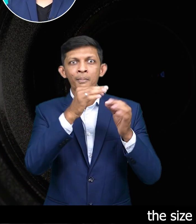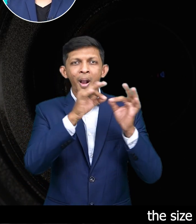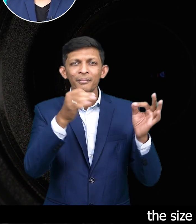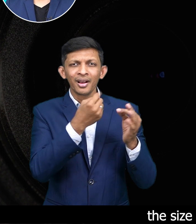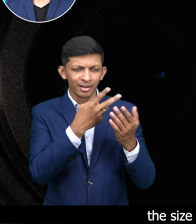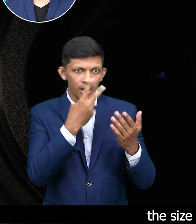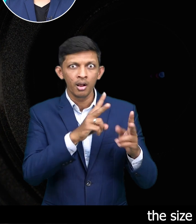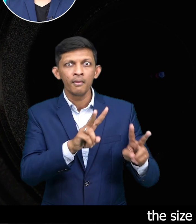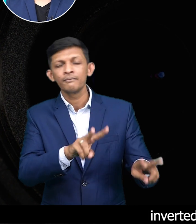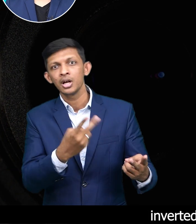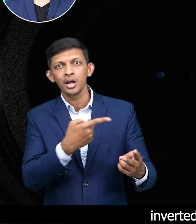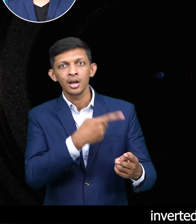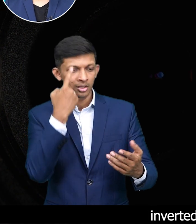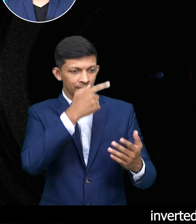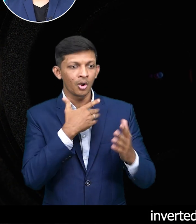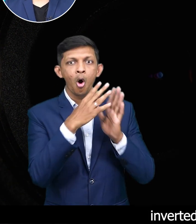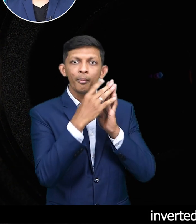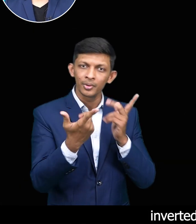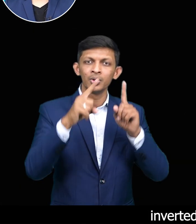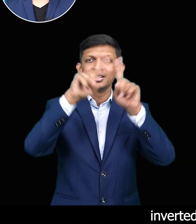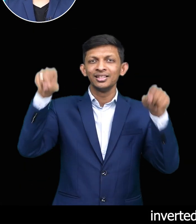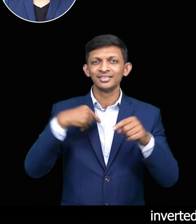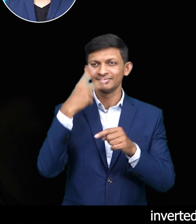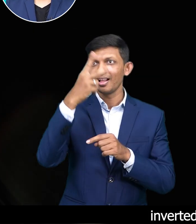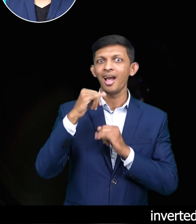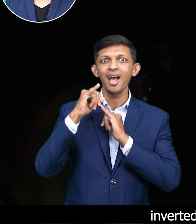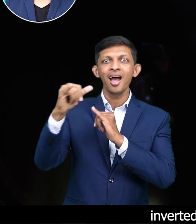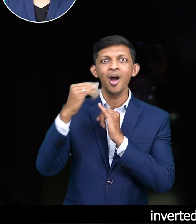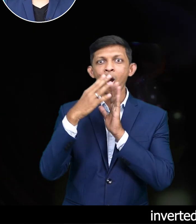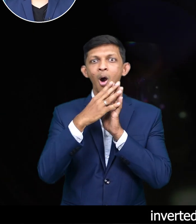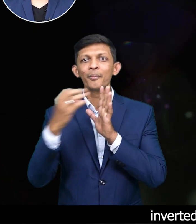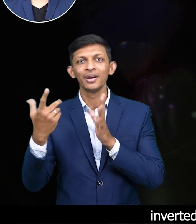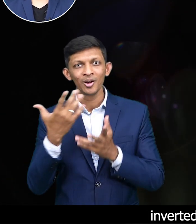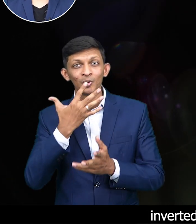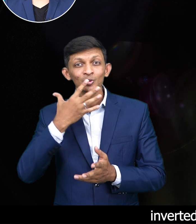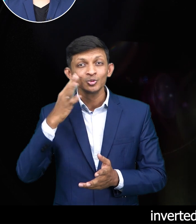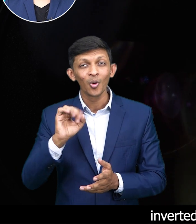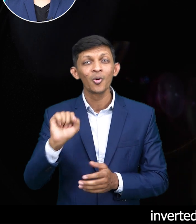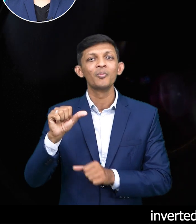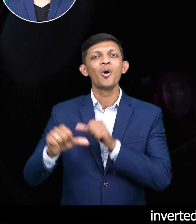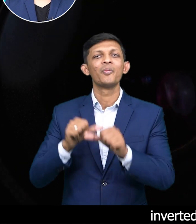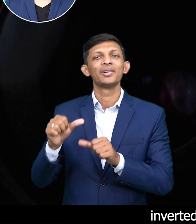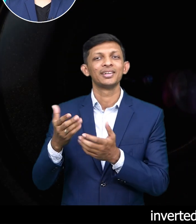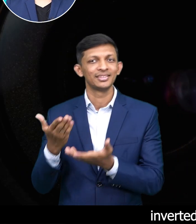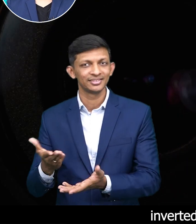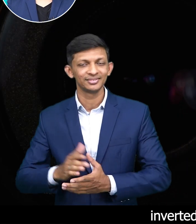gets diminished, inverted, and a real image is formed.